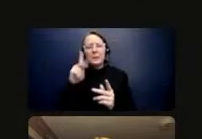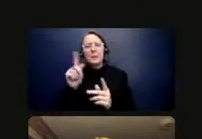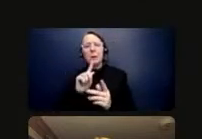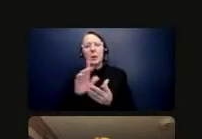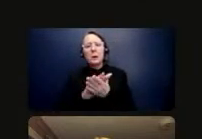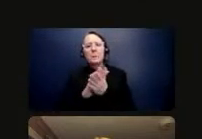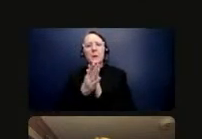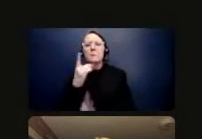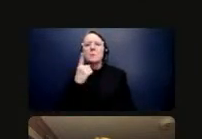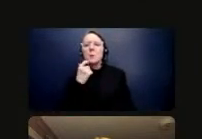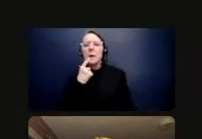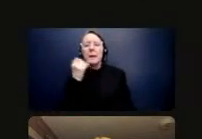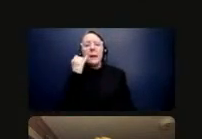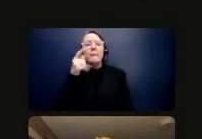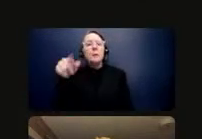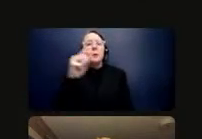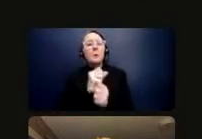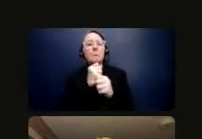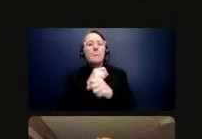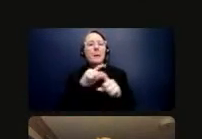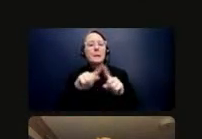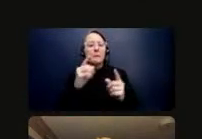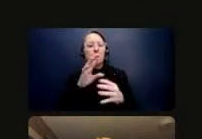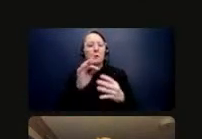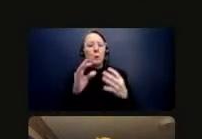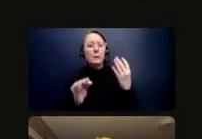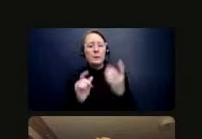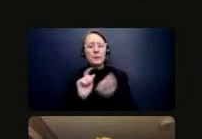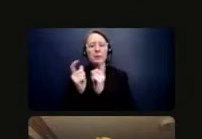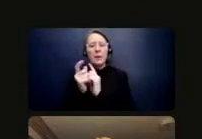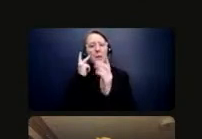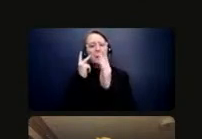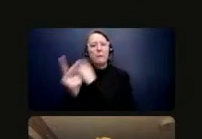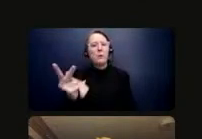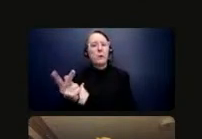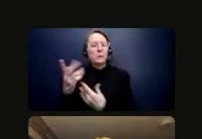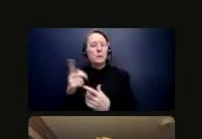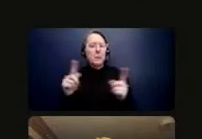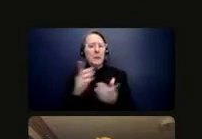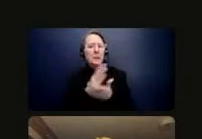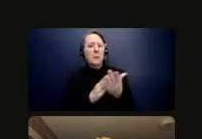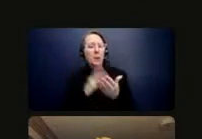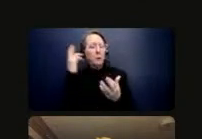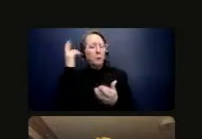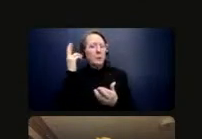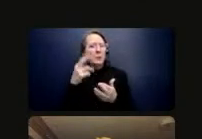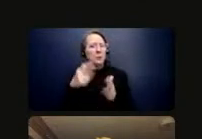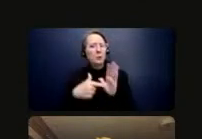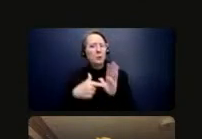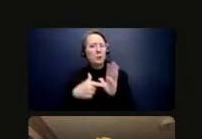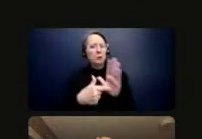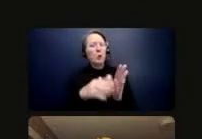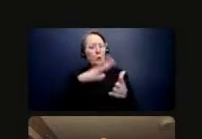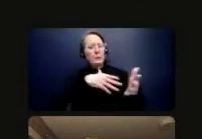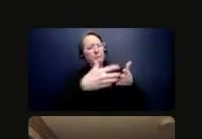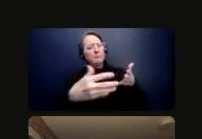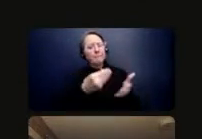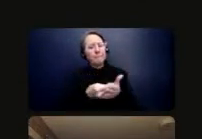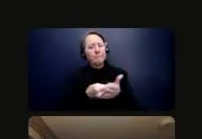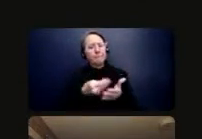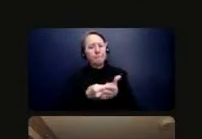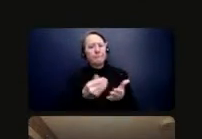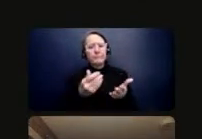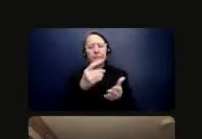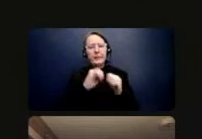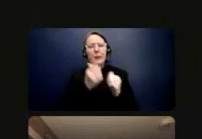make different choices, then it changes the forecast. But that's part of the purpose of bringing you that forecast, so you can see how that plays